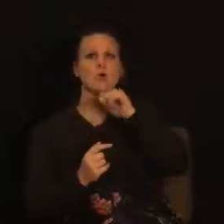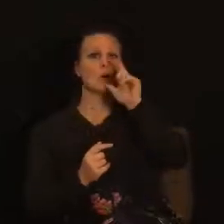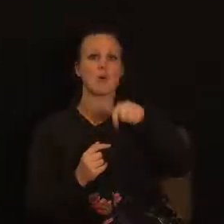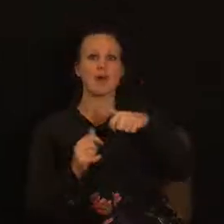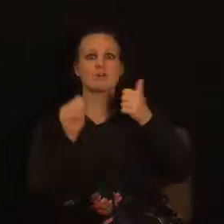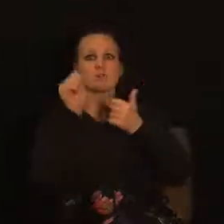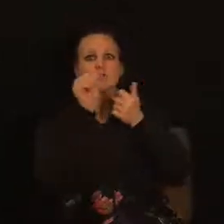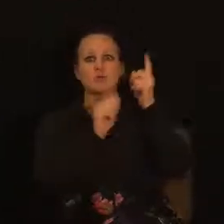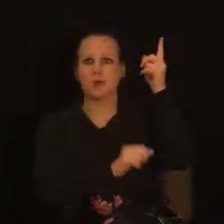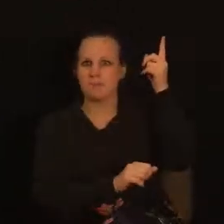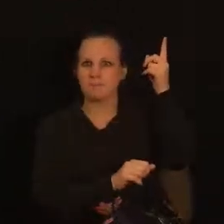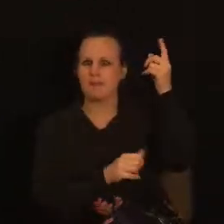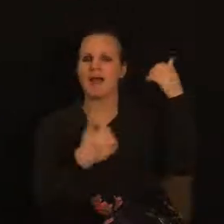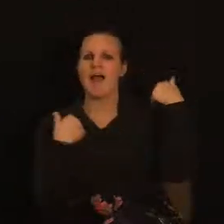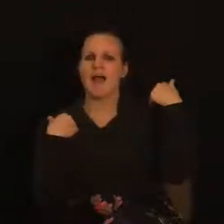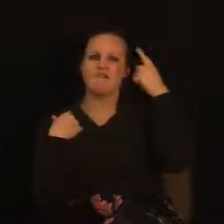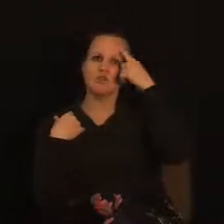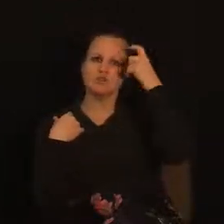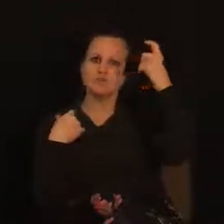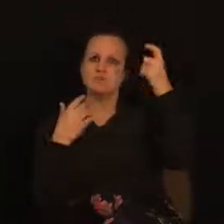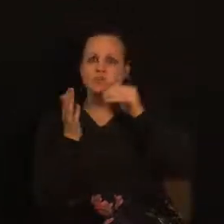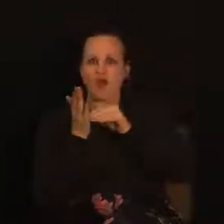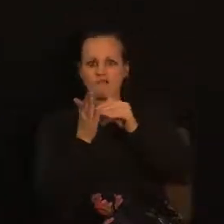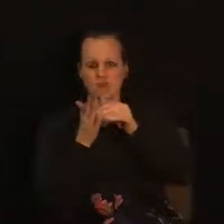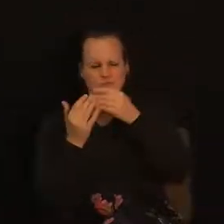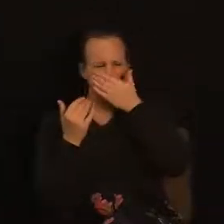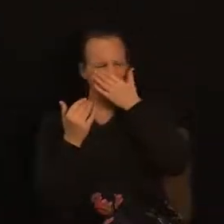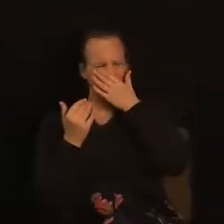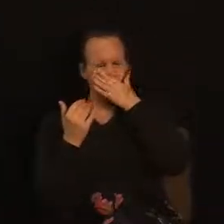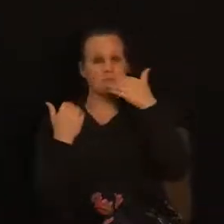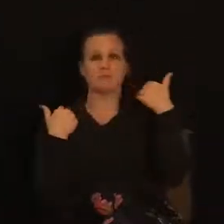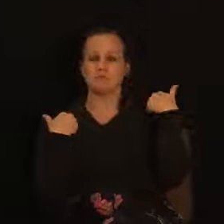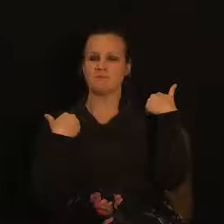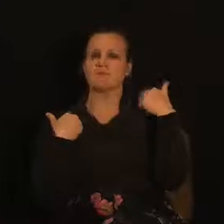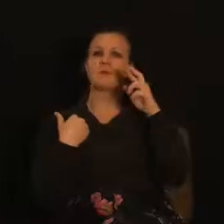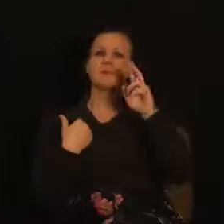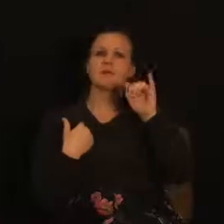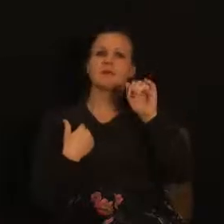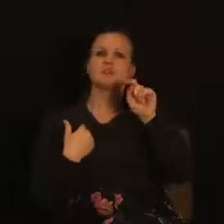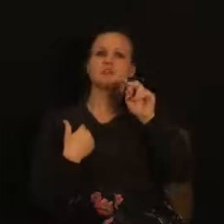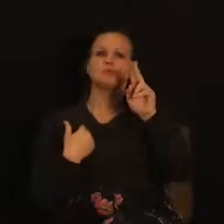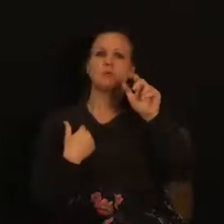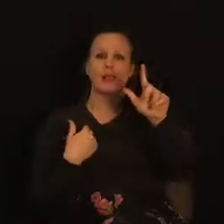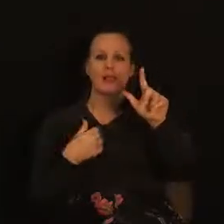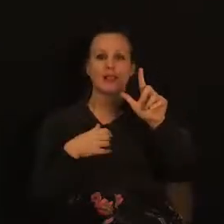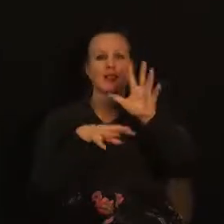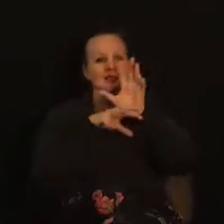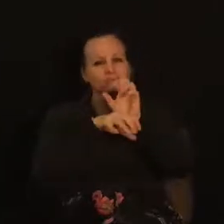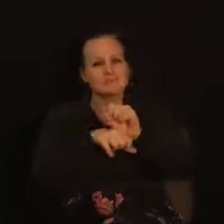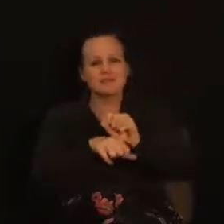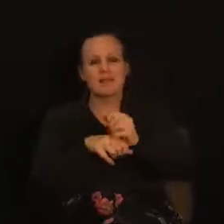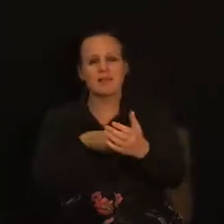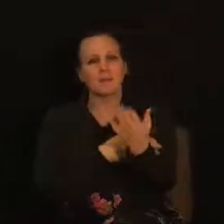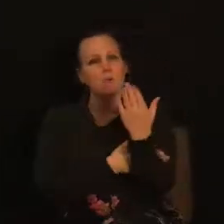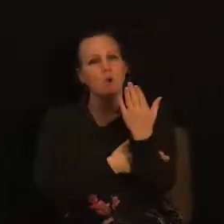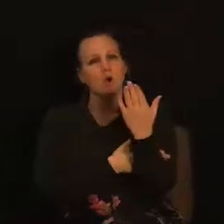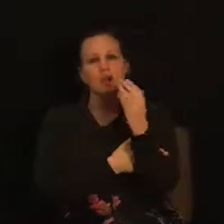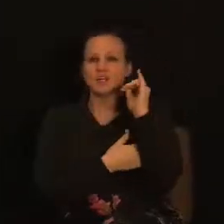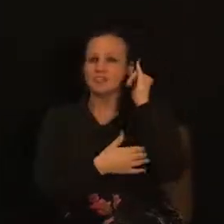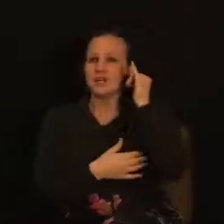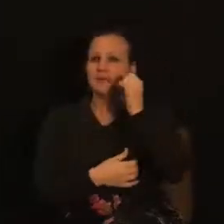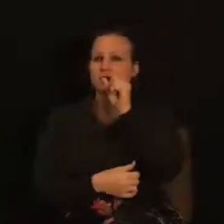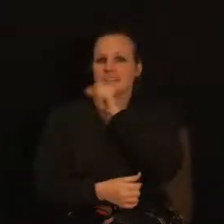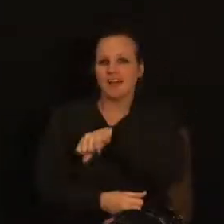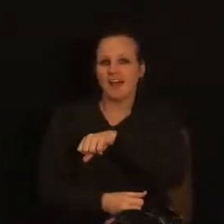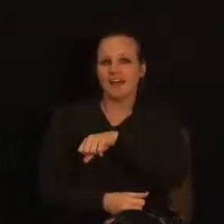know, I have dreams a lot, and we have this ritual in the morning that Jamie loves. His eyes are barely open, and I say, hey, can I